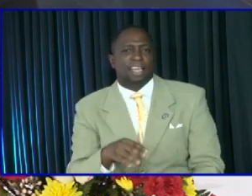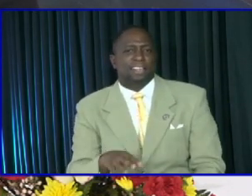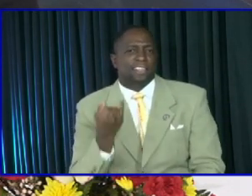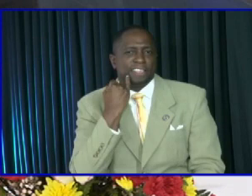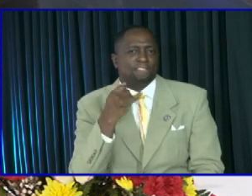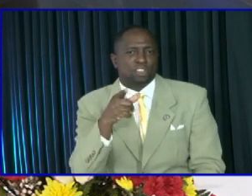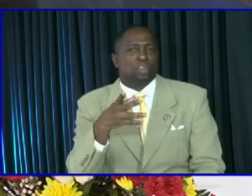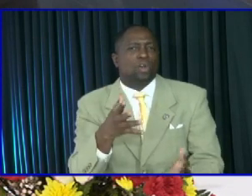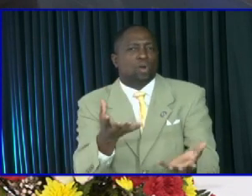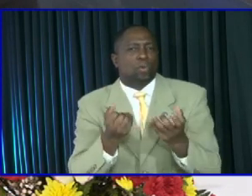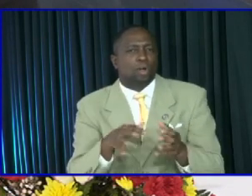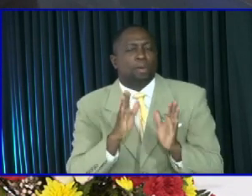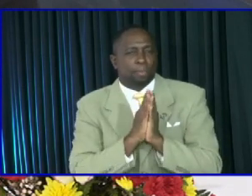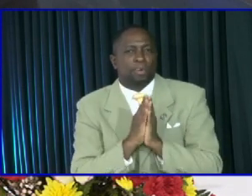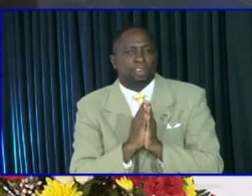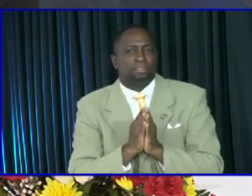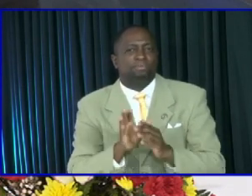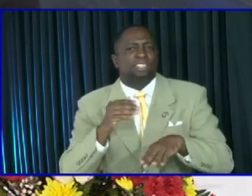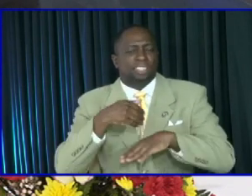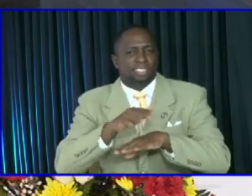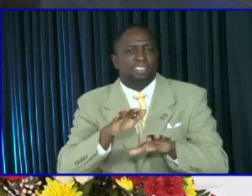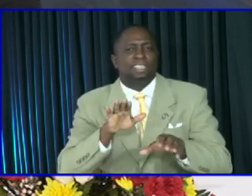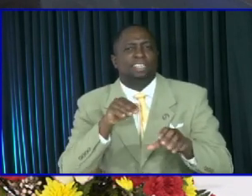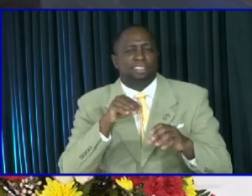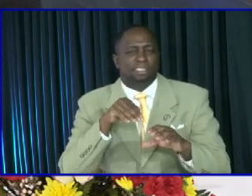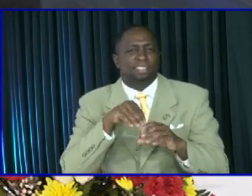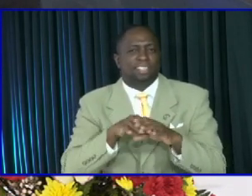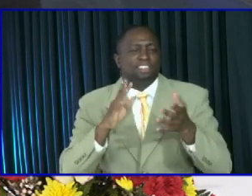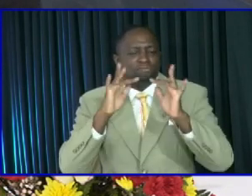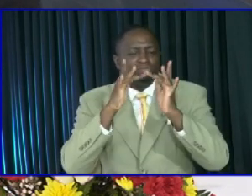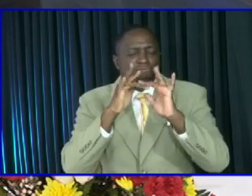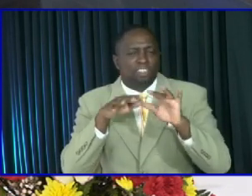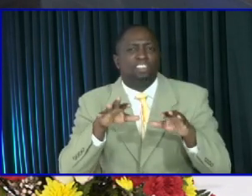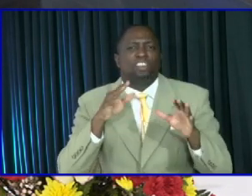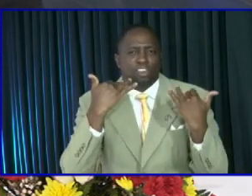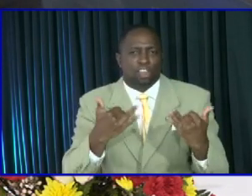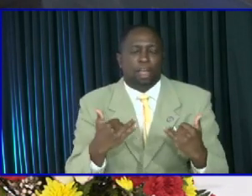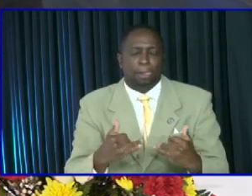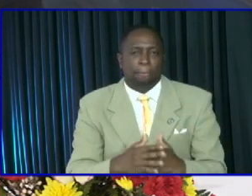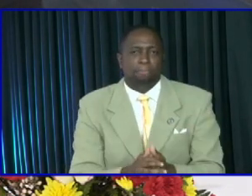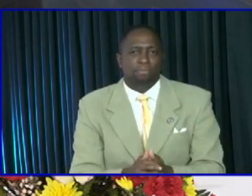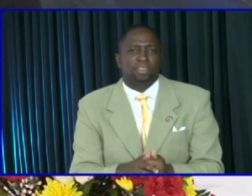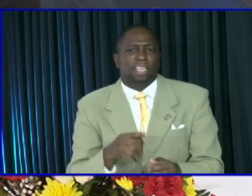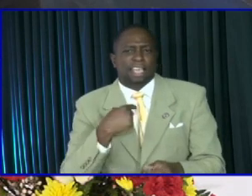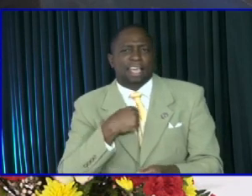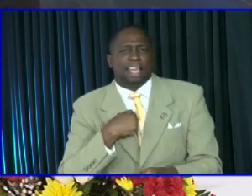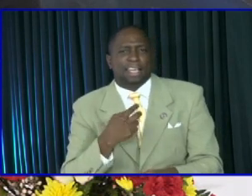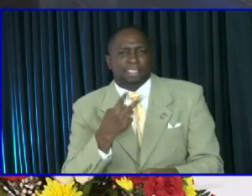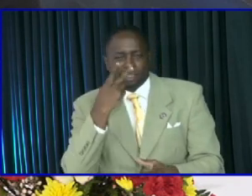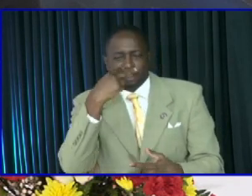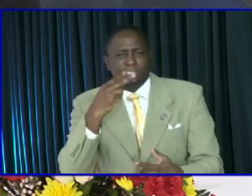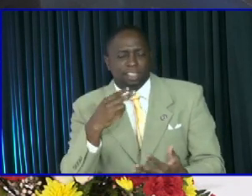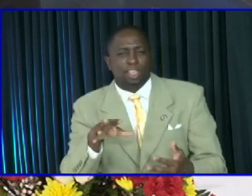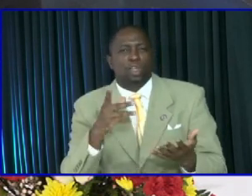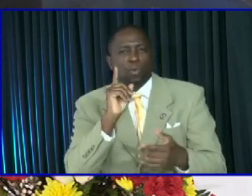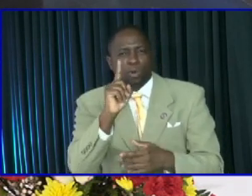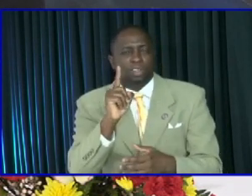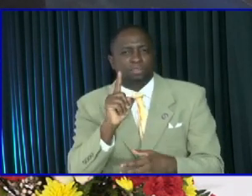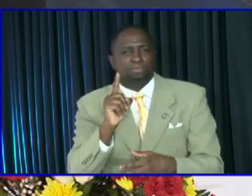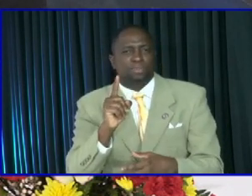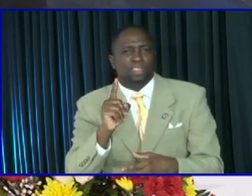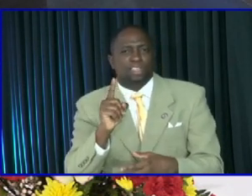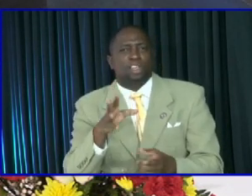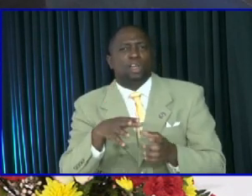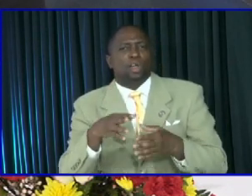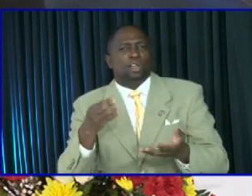Nemhard, who says, good night, 14-year-old Ricketts from St. Anne is suffering from cancer of the mouth,